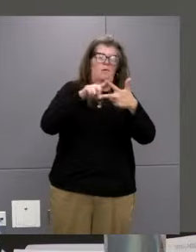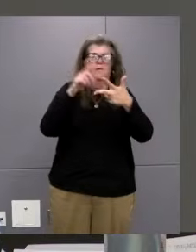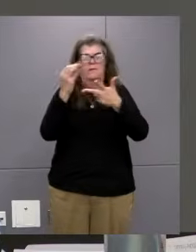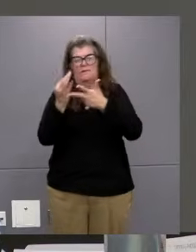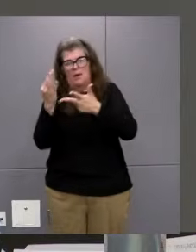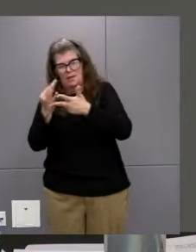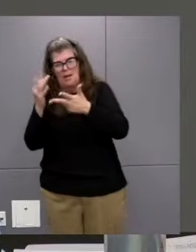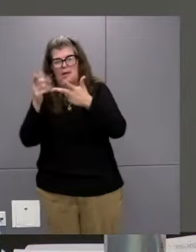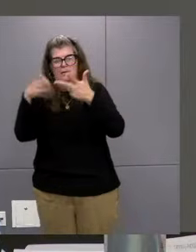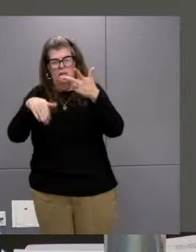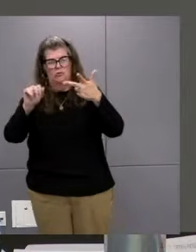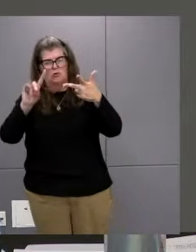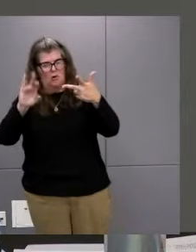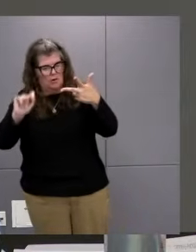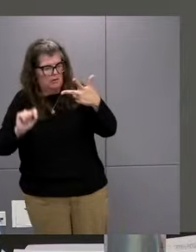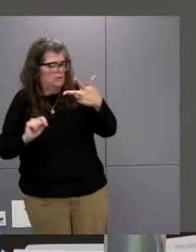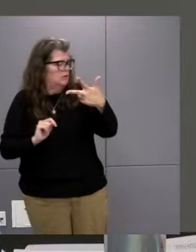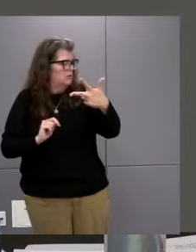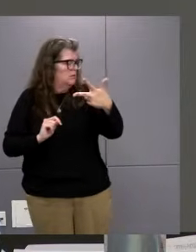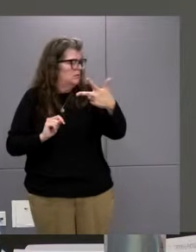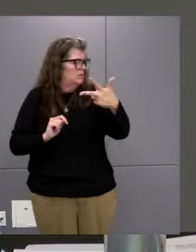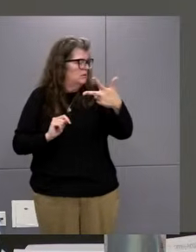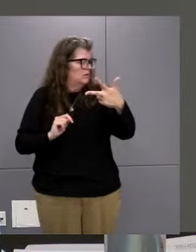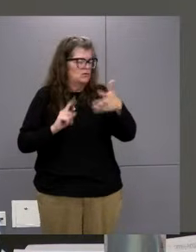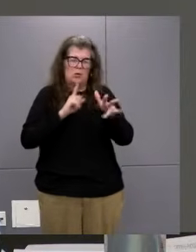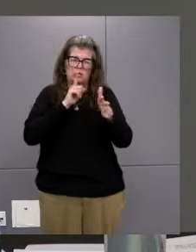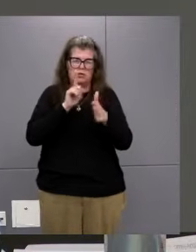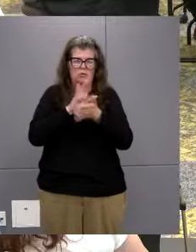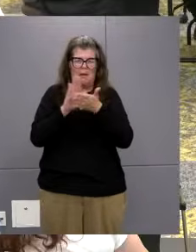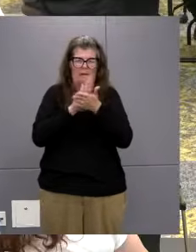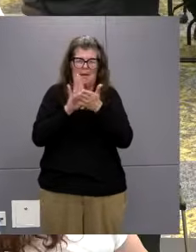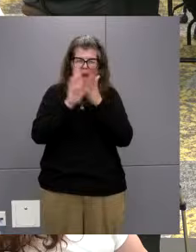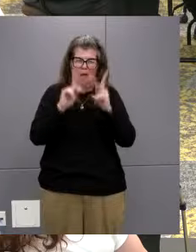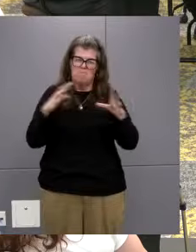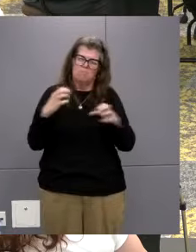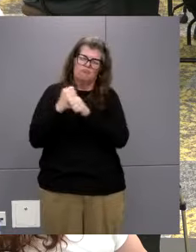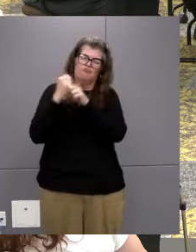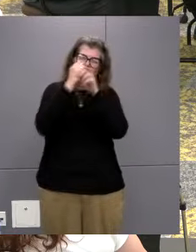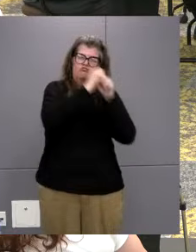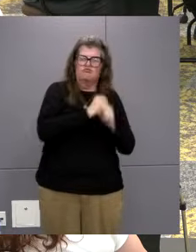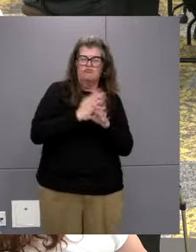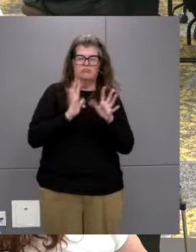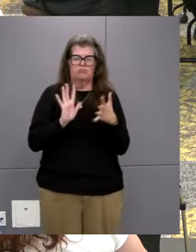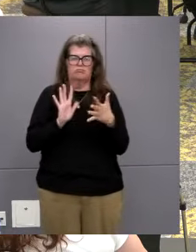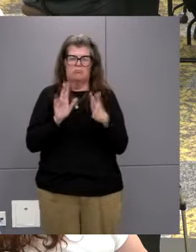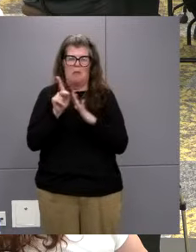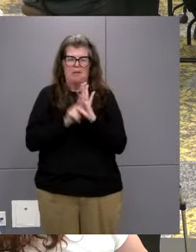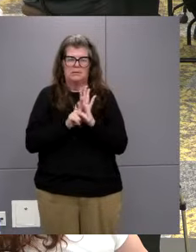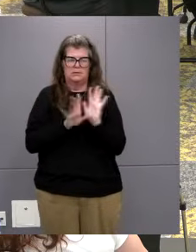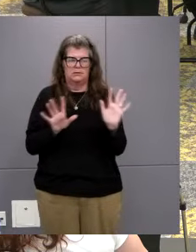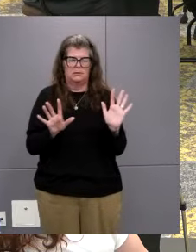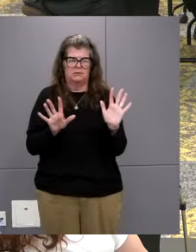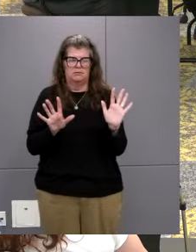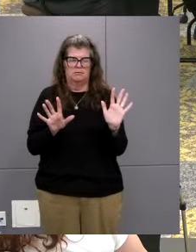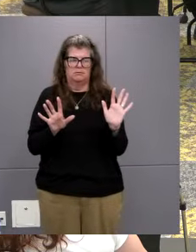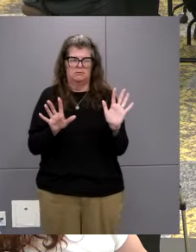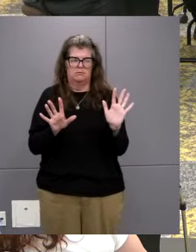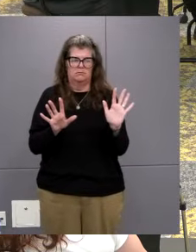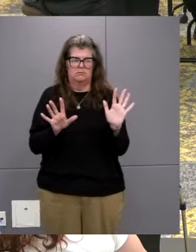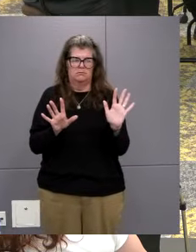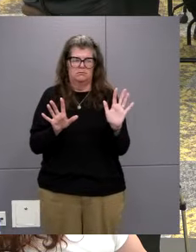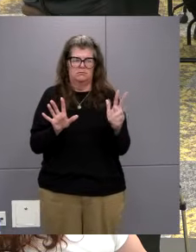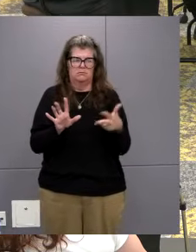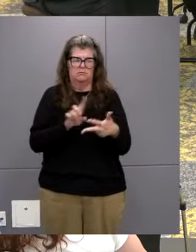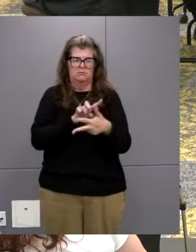Yeah. So it's just tidying up the policies, and it's going to fall,